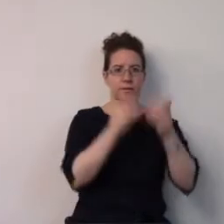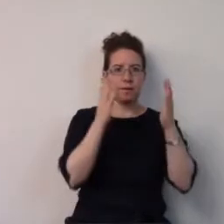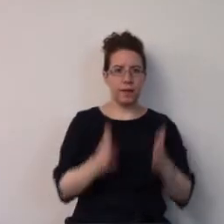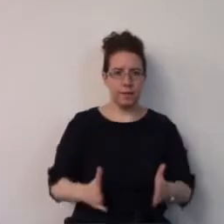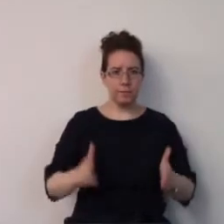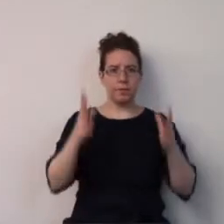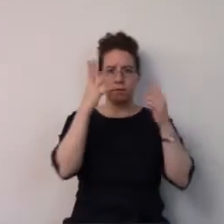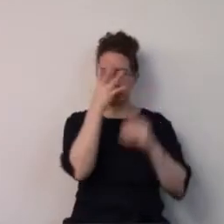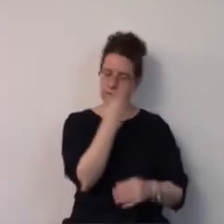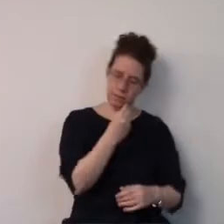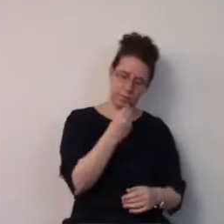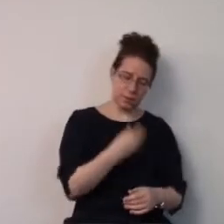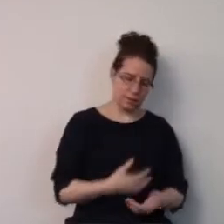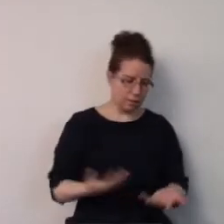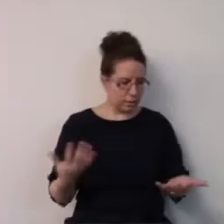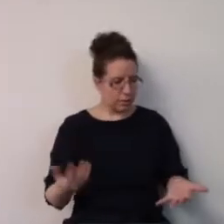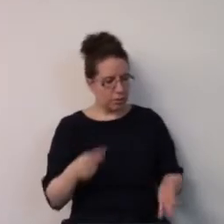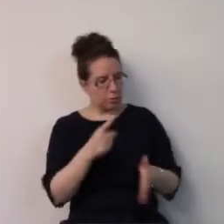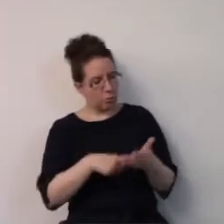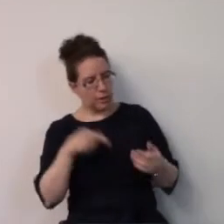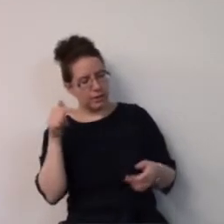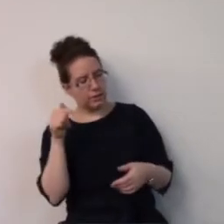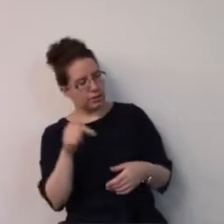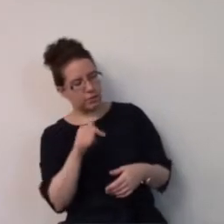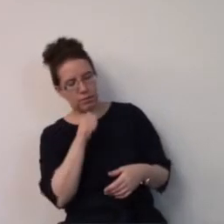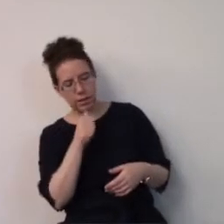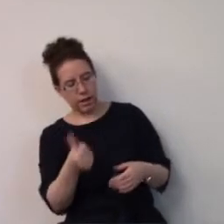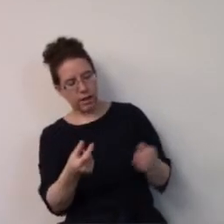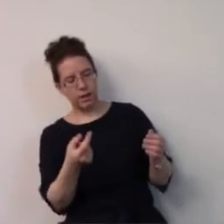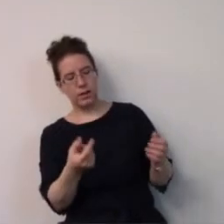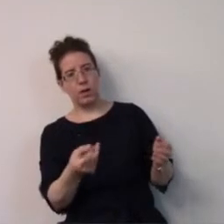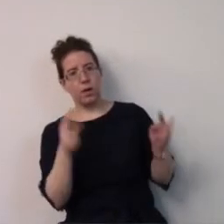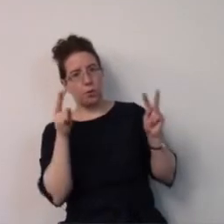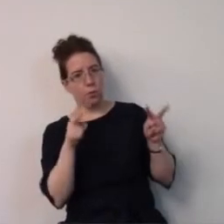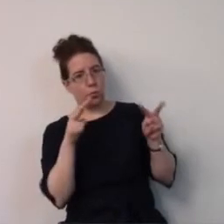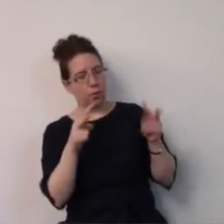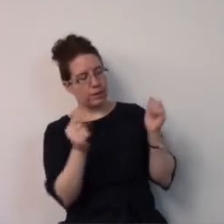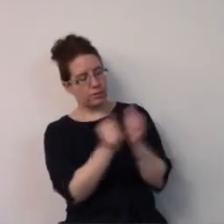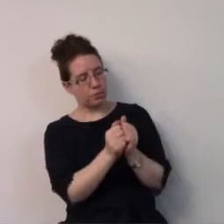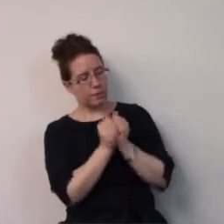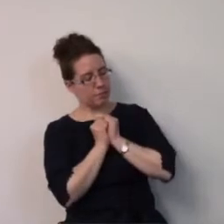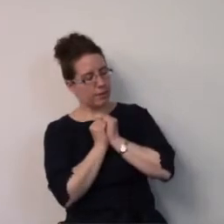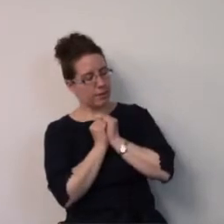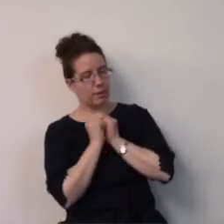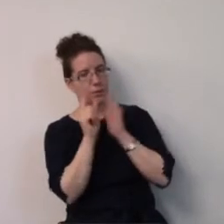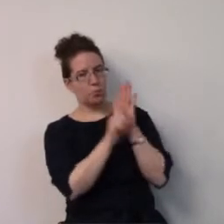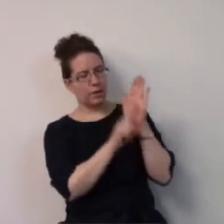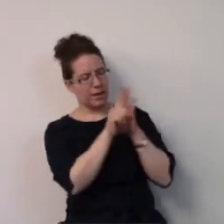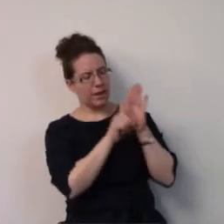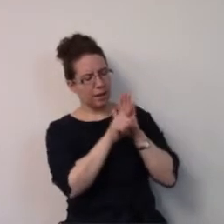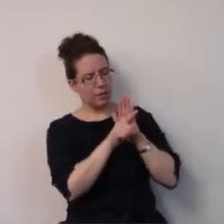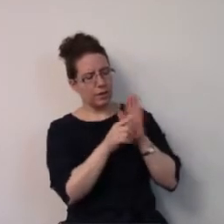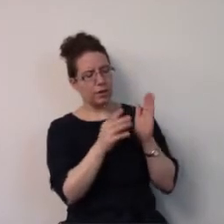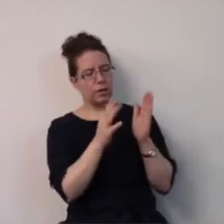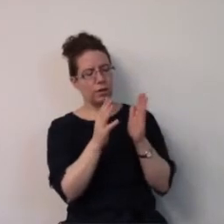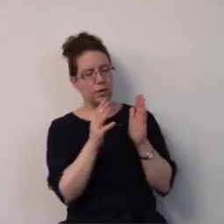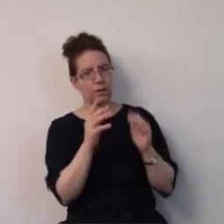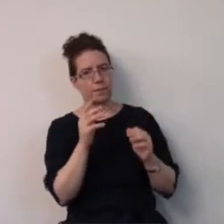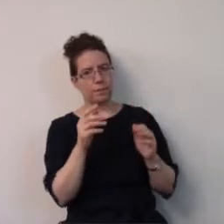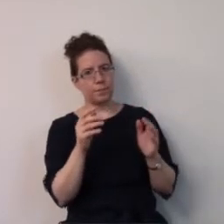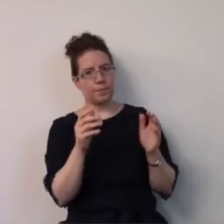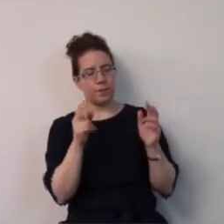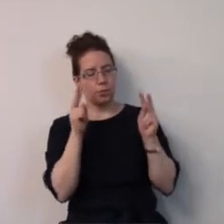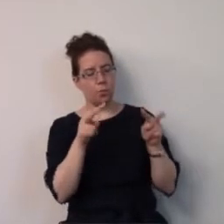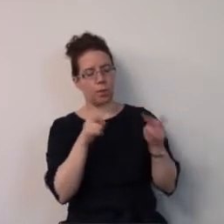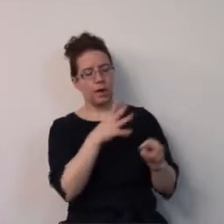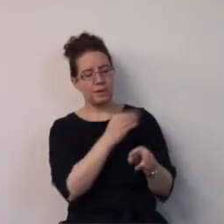pray that ye enter not into temptation. The spirit indeed is willing, but the flesh is weak. An old